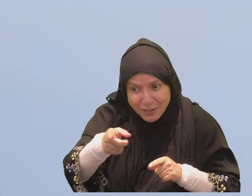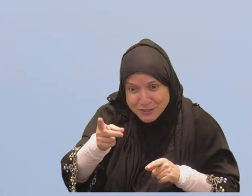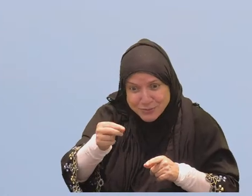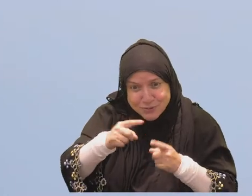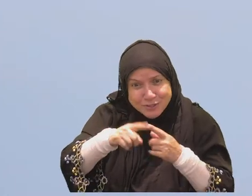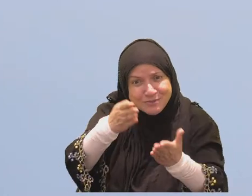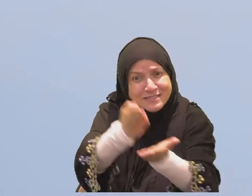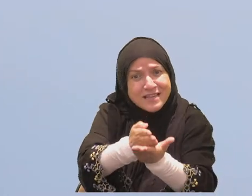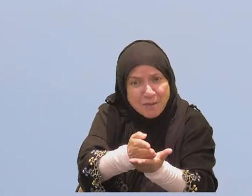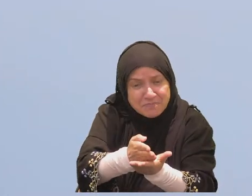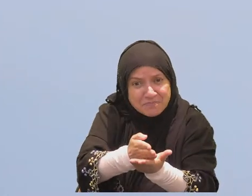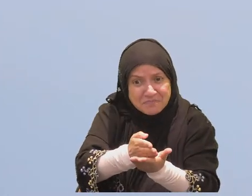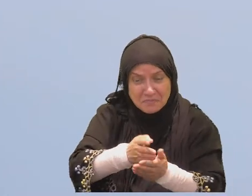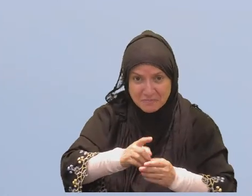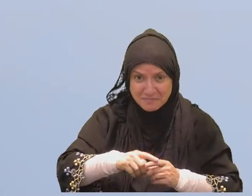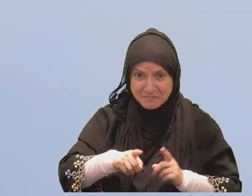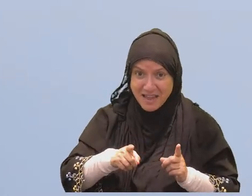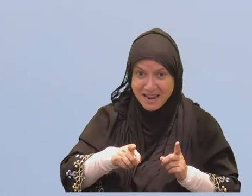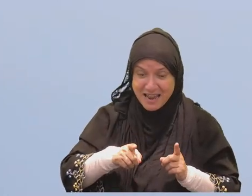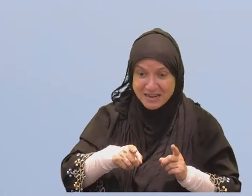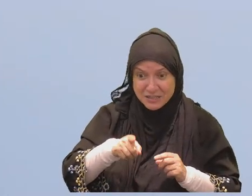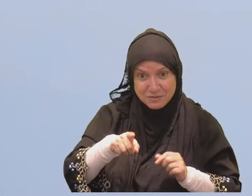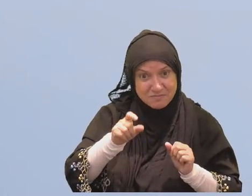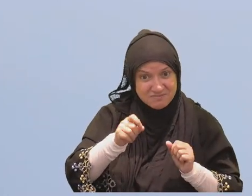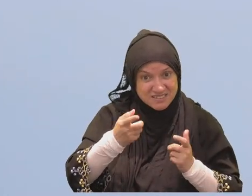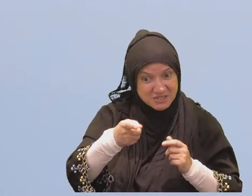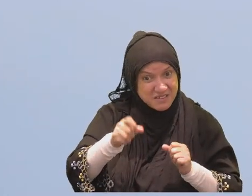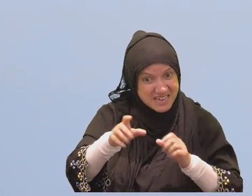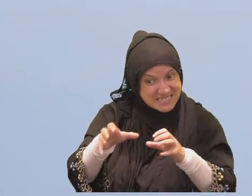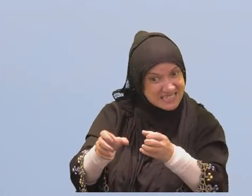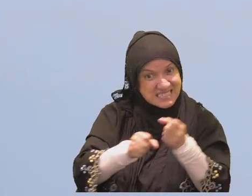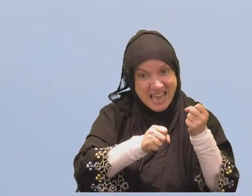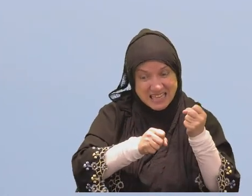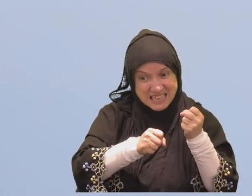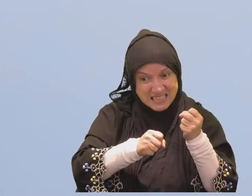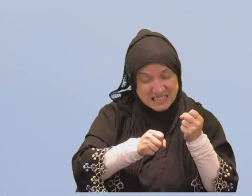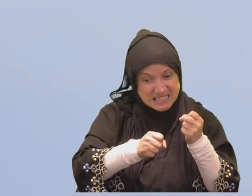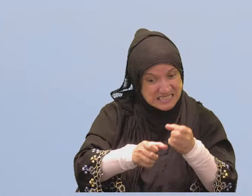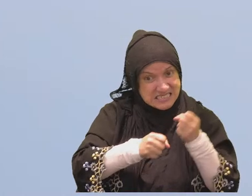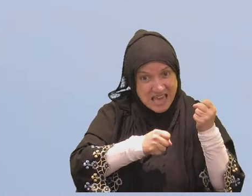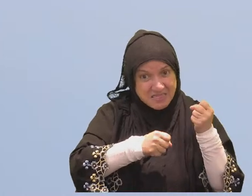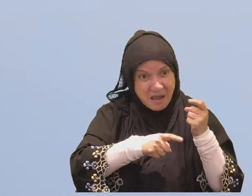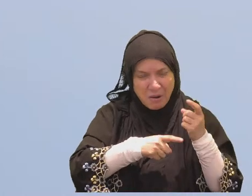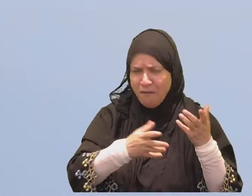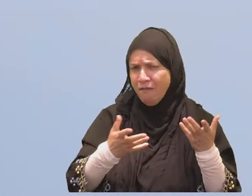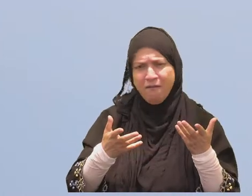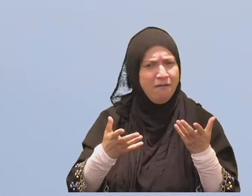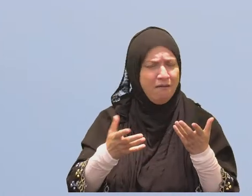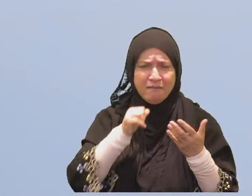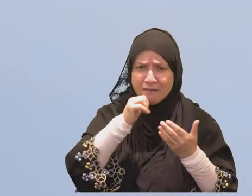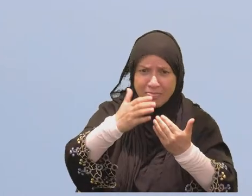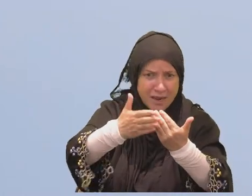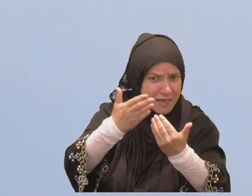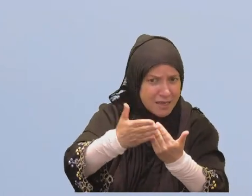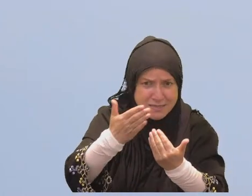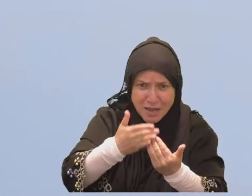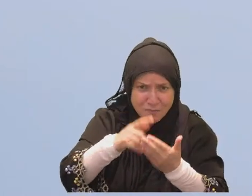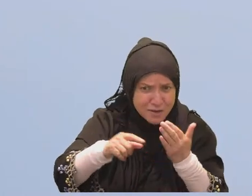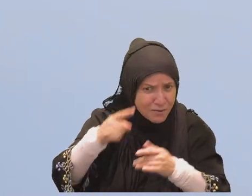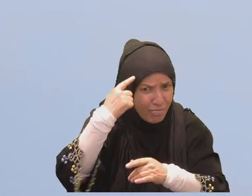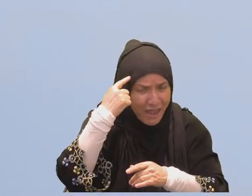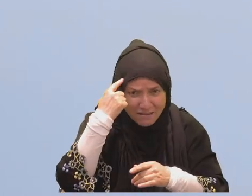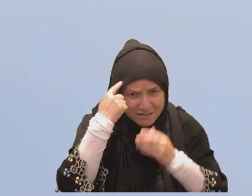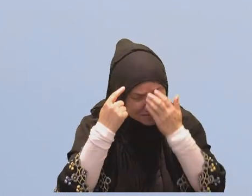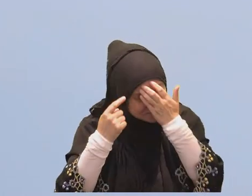Because they are opening up an entirely different, a new branch of medicine with